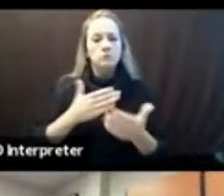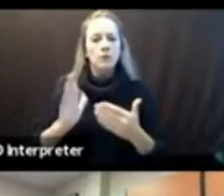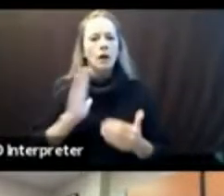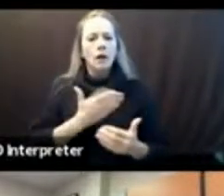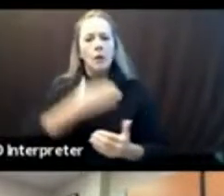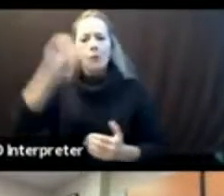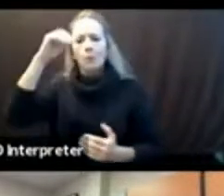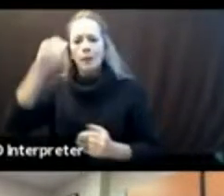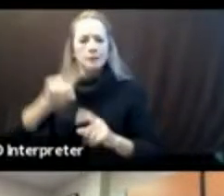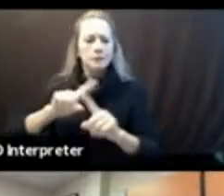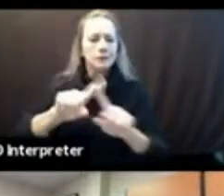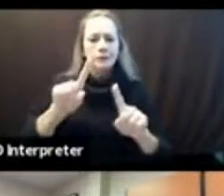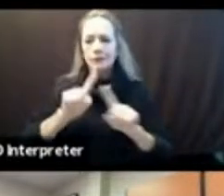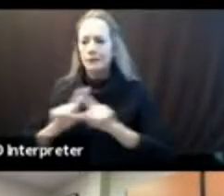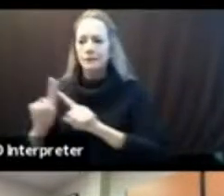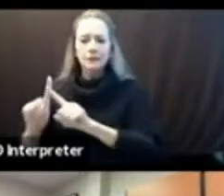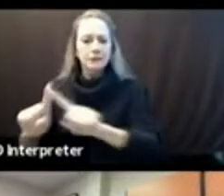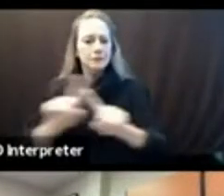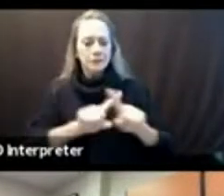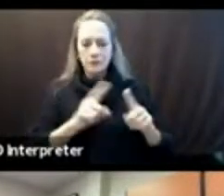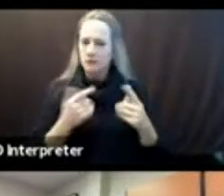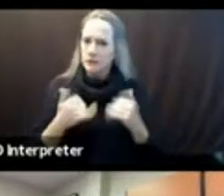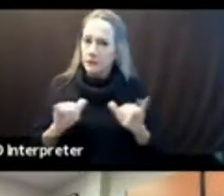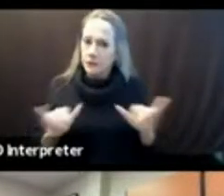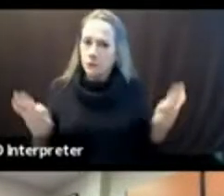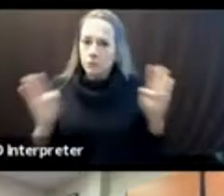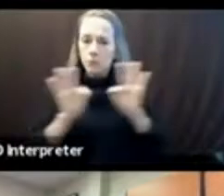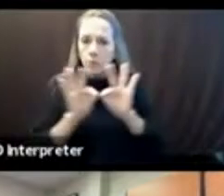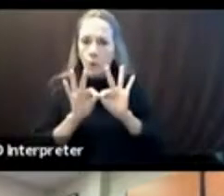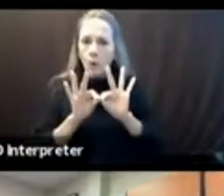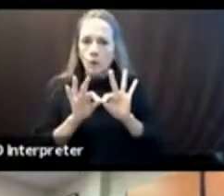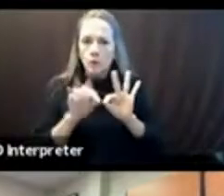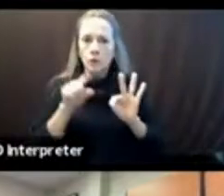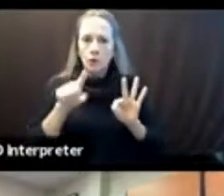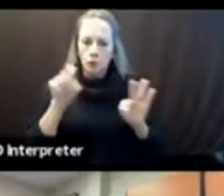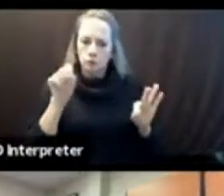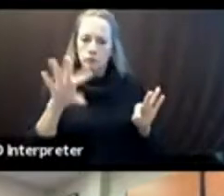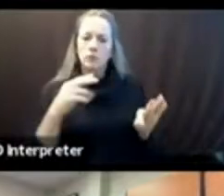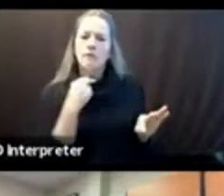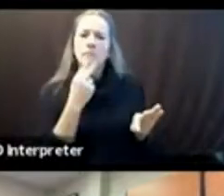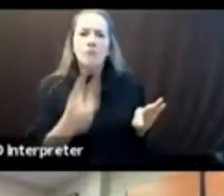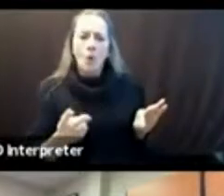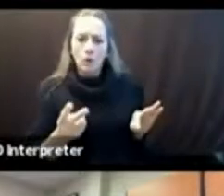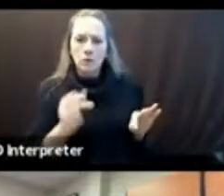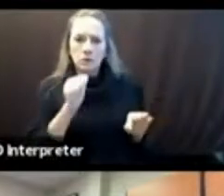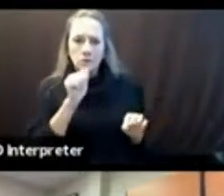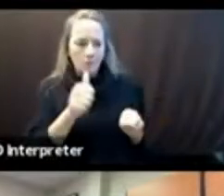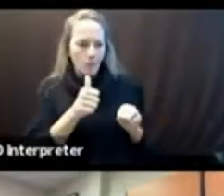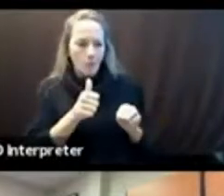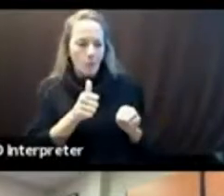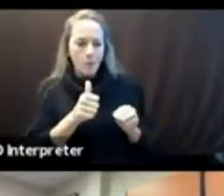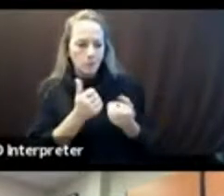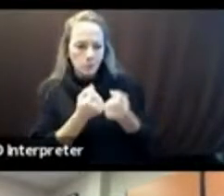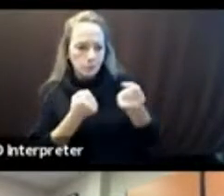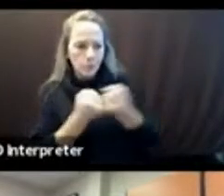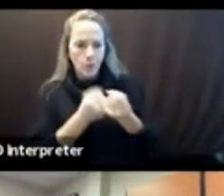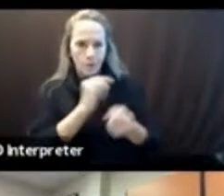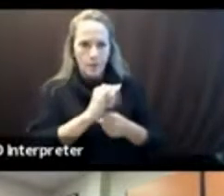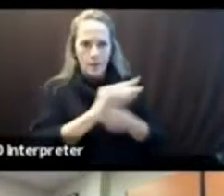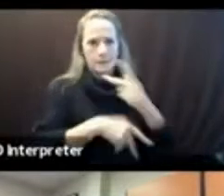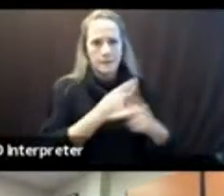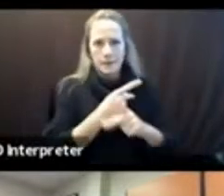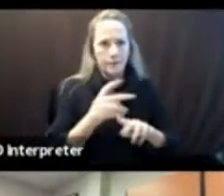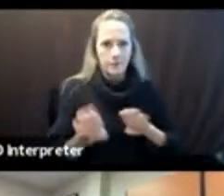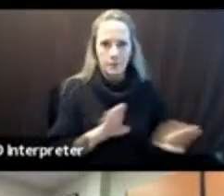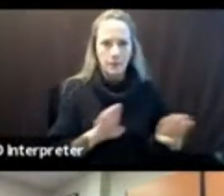opinions, as it is to me. So that's my request. And that's the only reason why I'm here. I do not want to create any